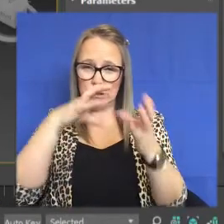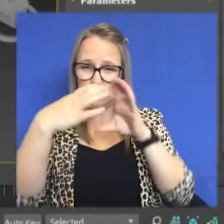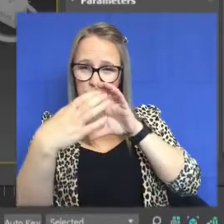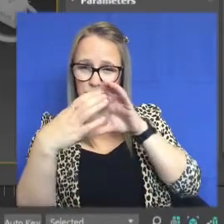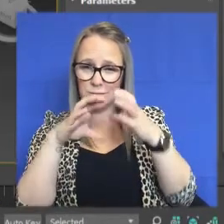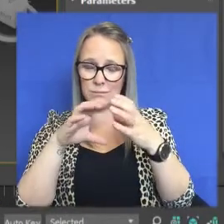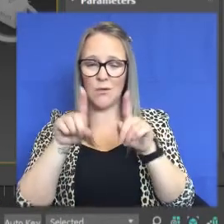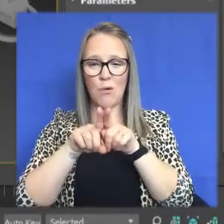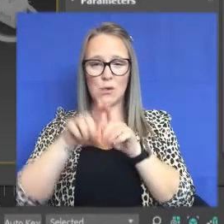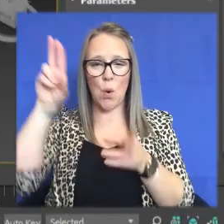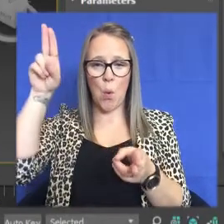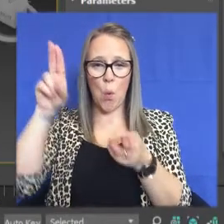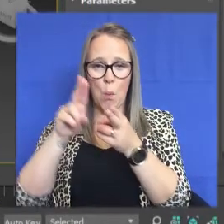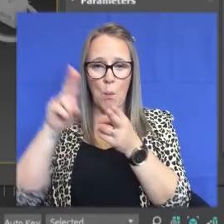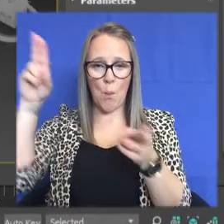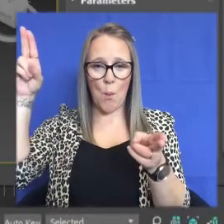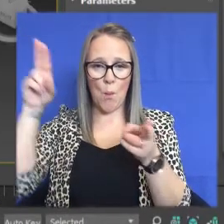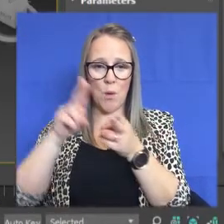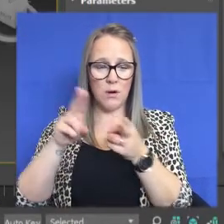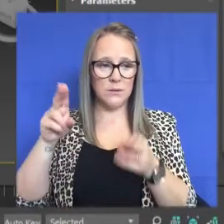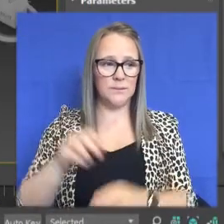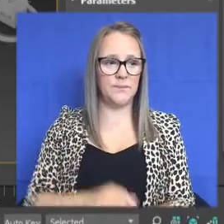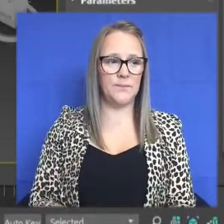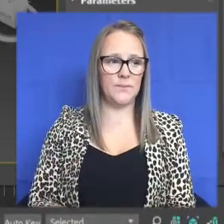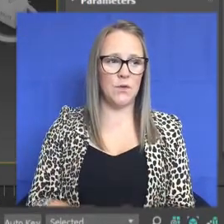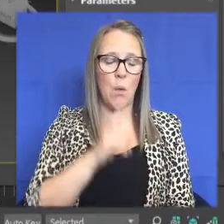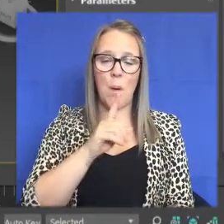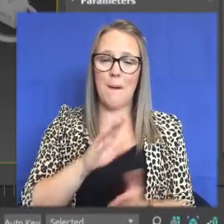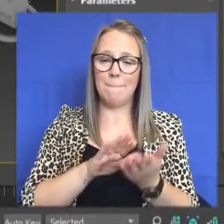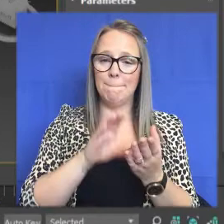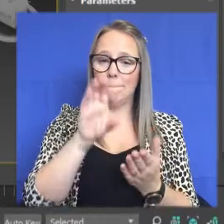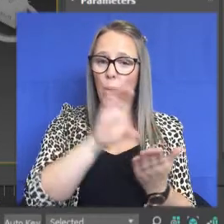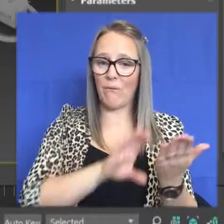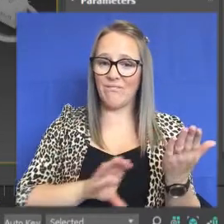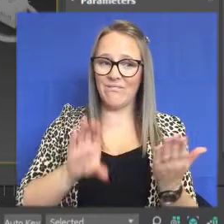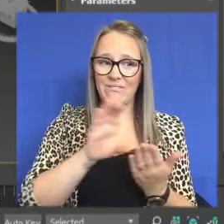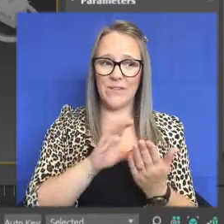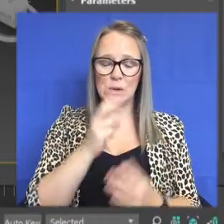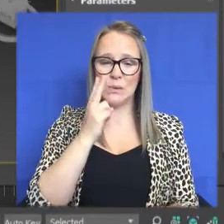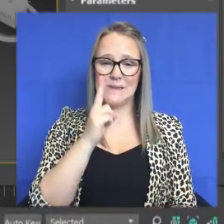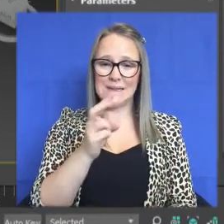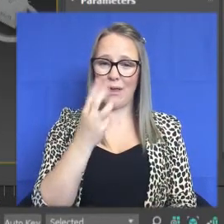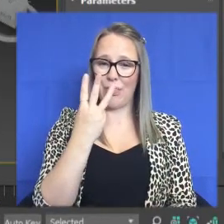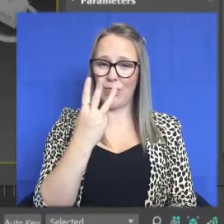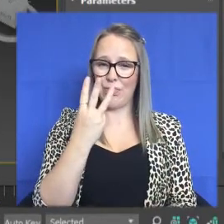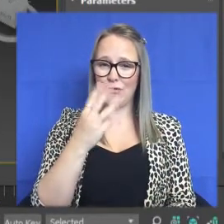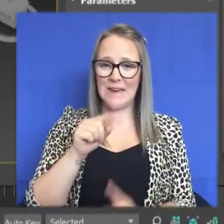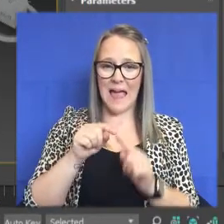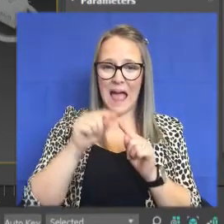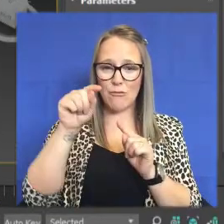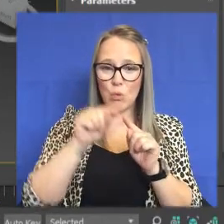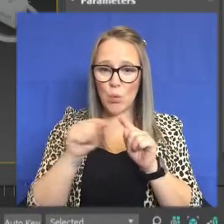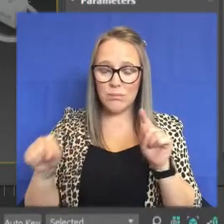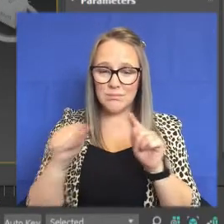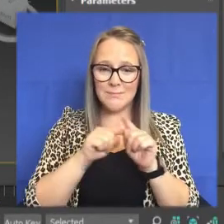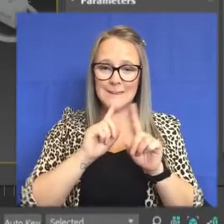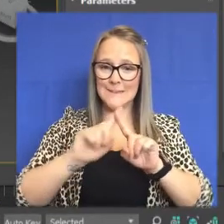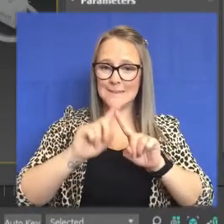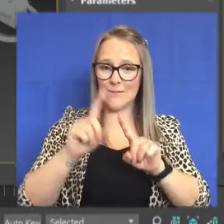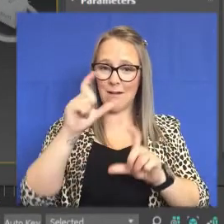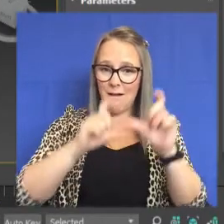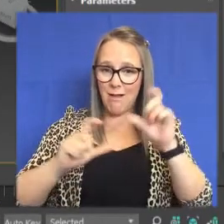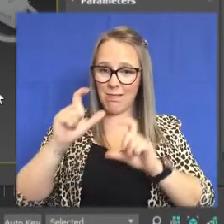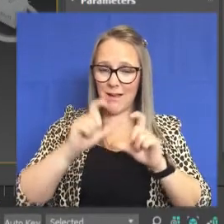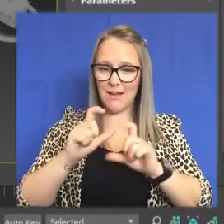left click on the move tool, as soon as I left click, you'll have 3 arrows that appear in 3 different colours, and these correspond with 3